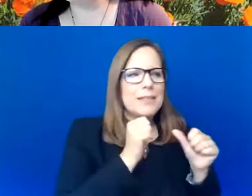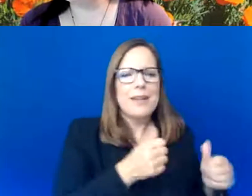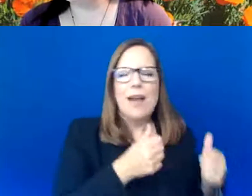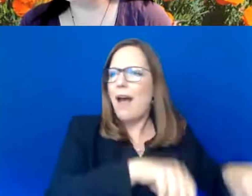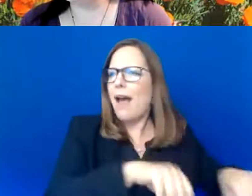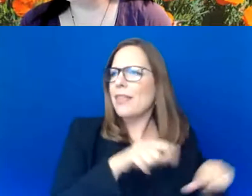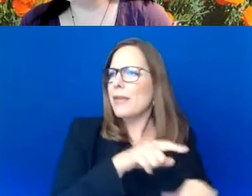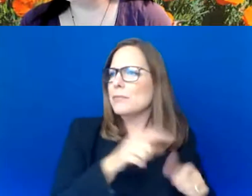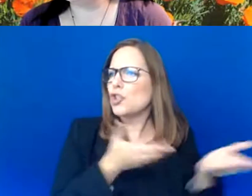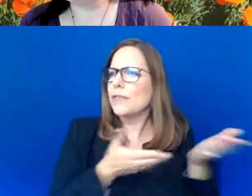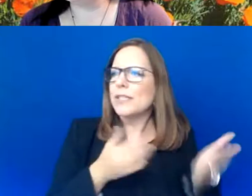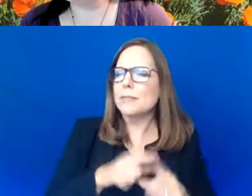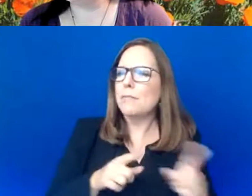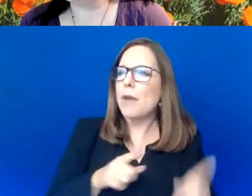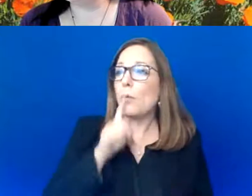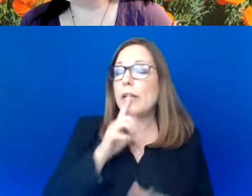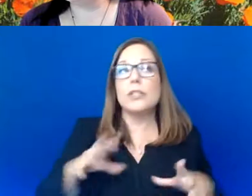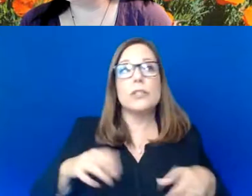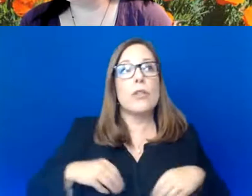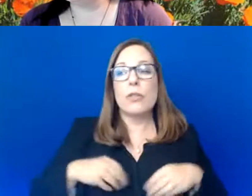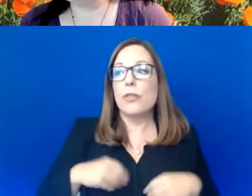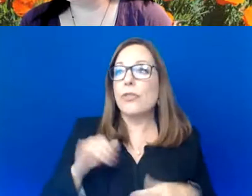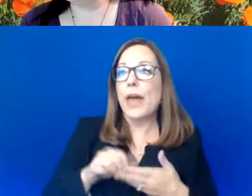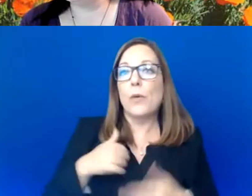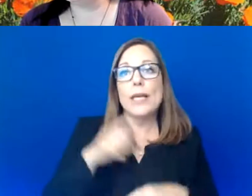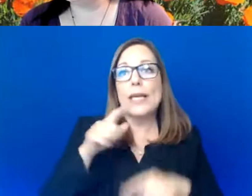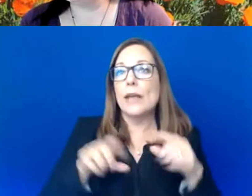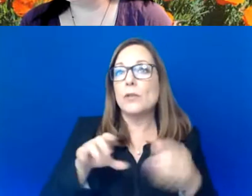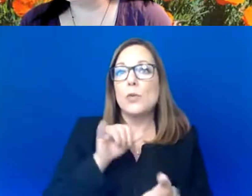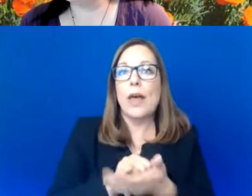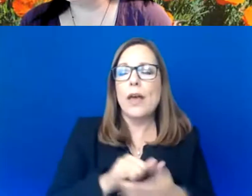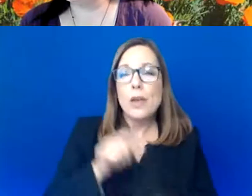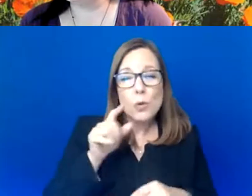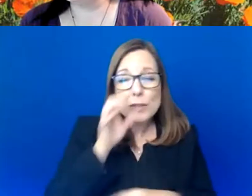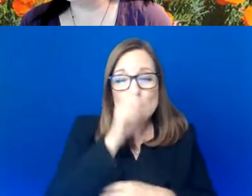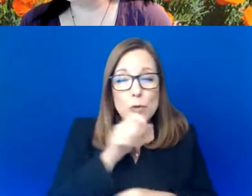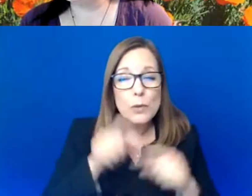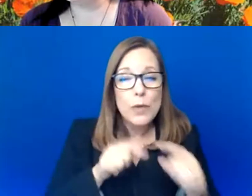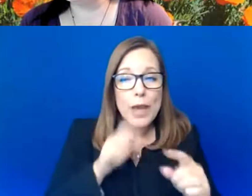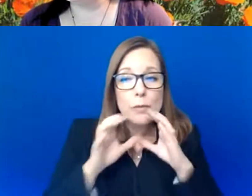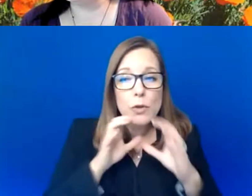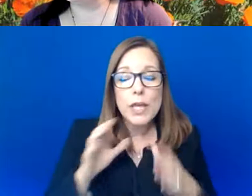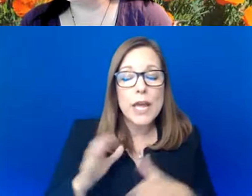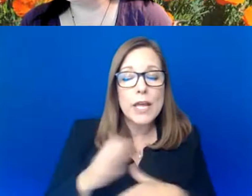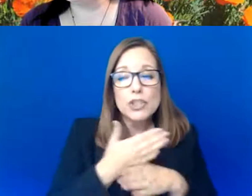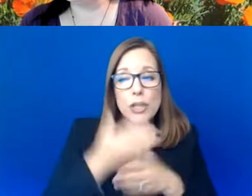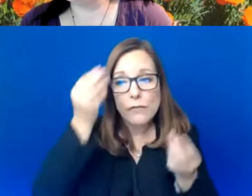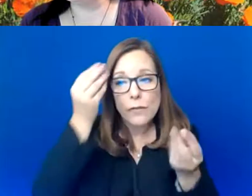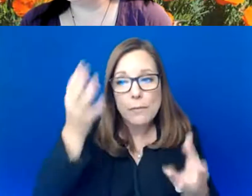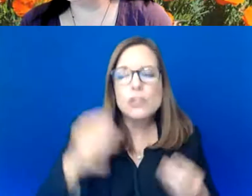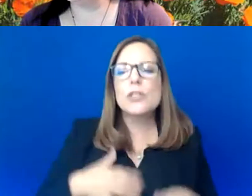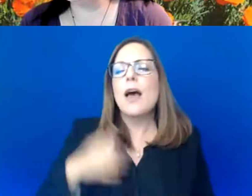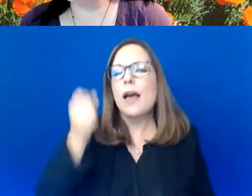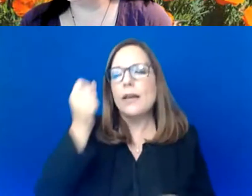that question. It's an assumption we cannot communicate. There are real limitations, I understand, and we need